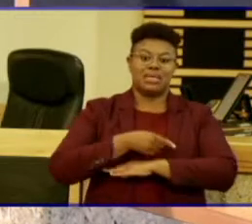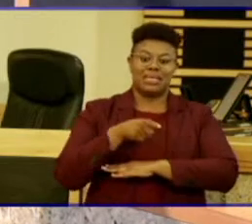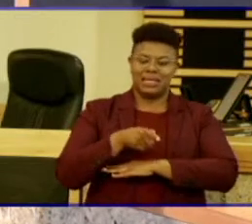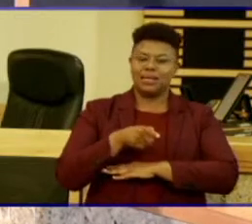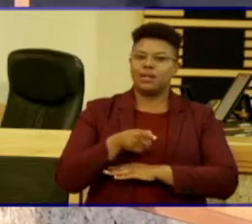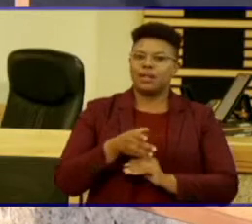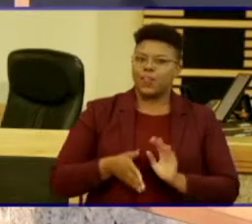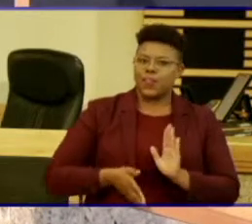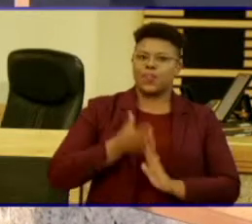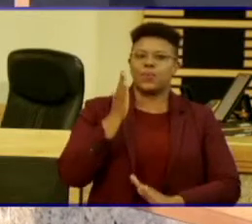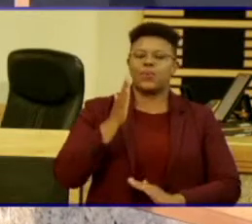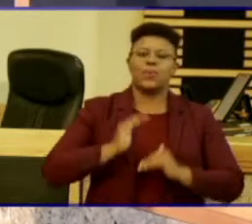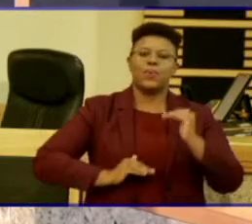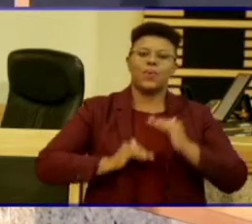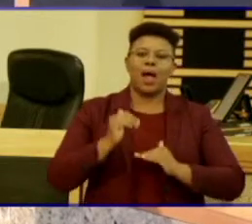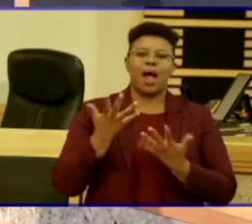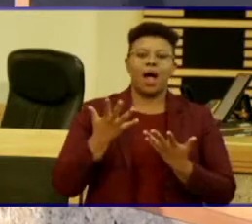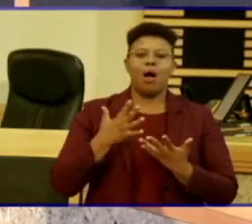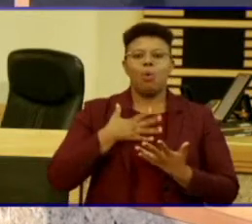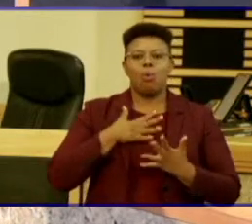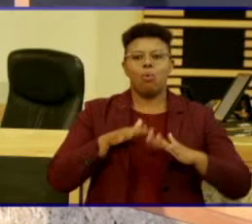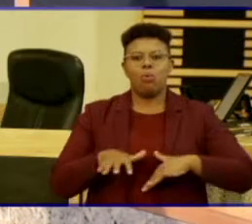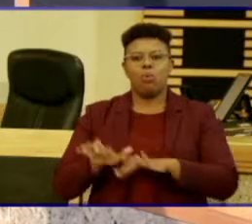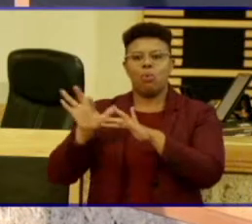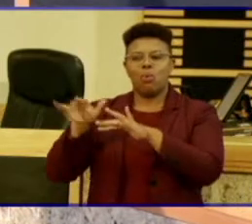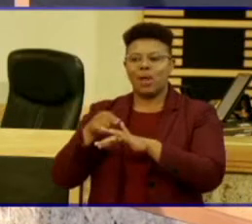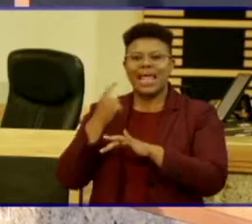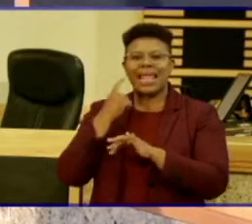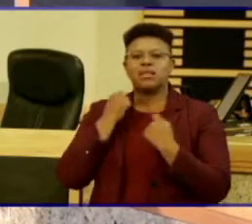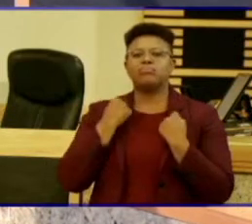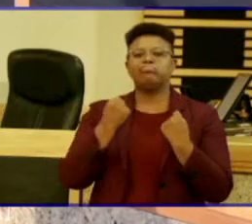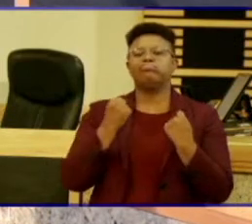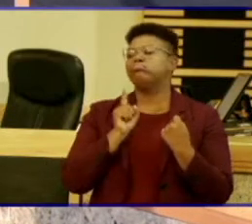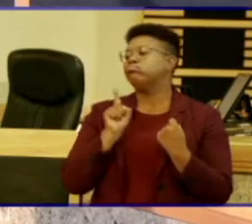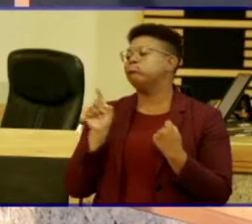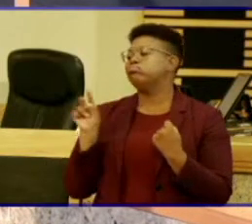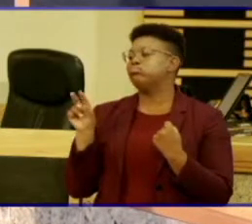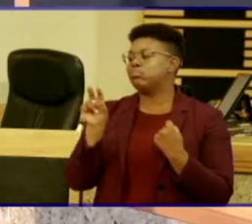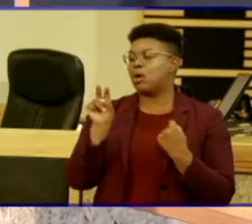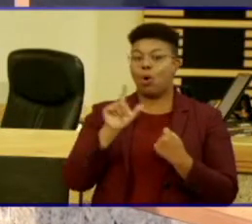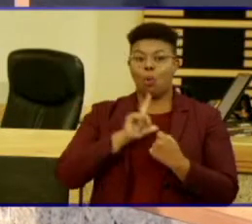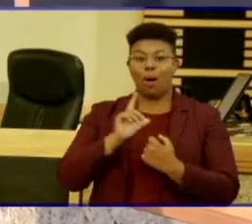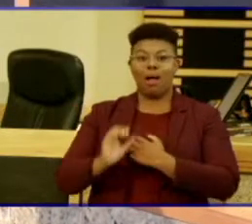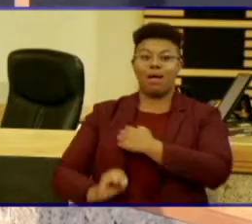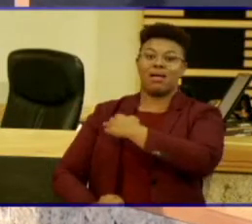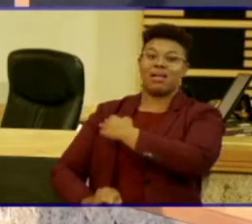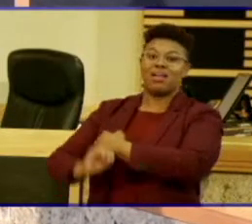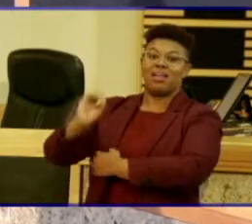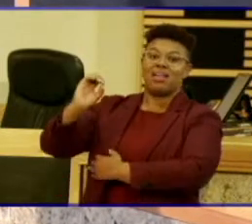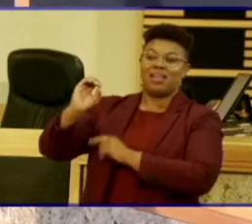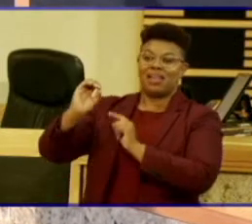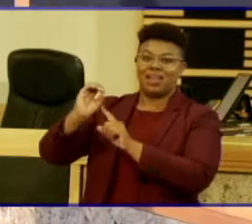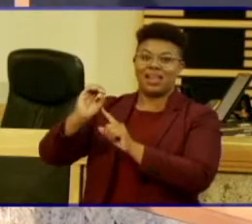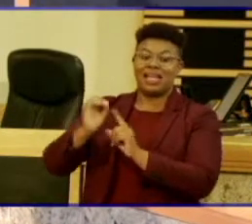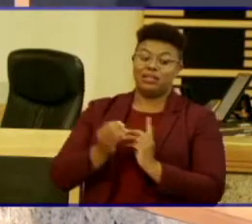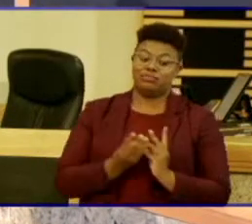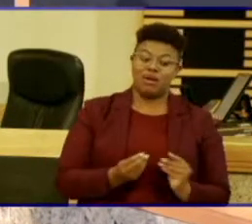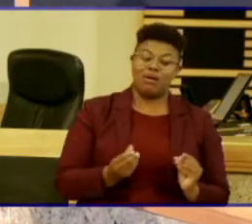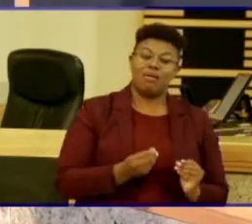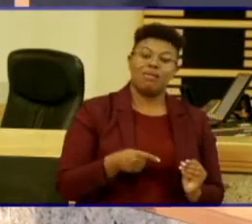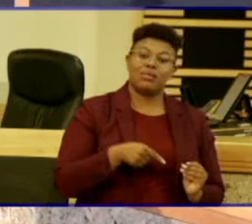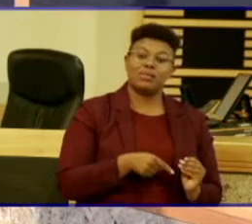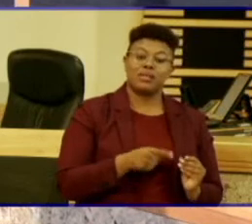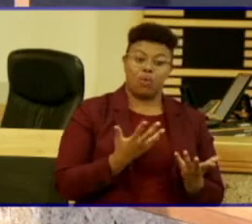in the development of the Wild Coast Corridor. When the sun rises in Pondoland, the dust and cranes at